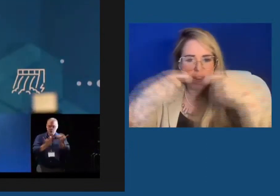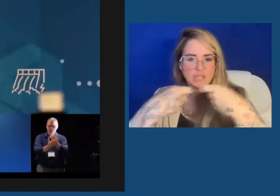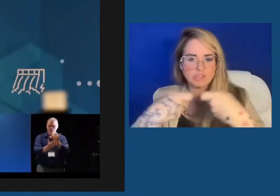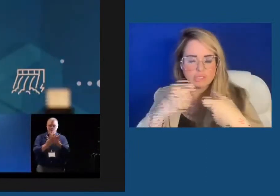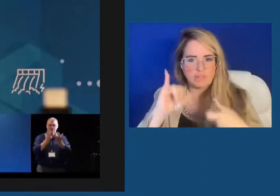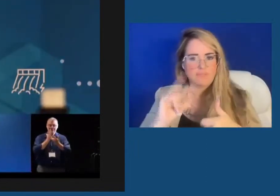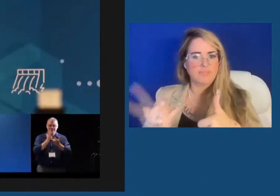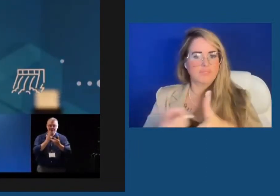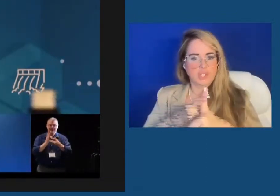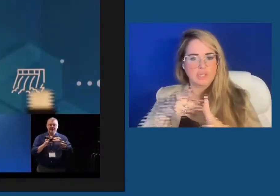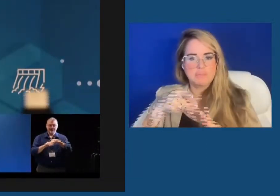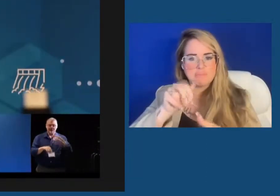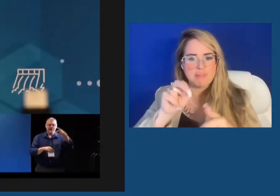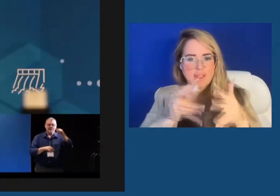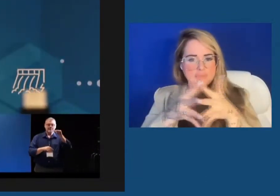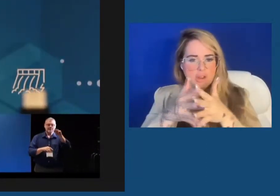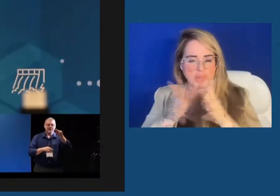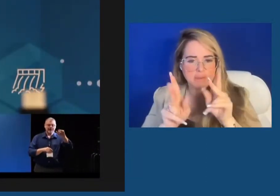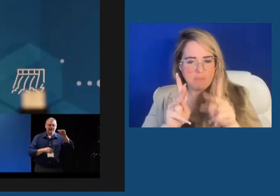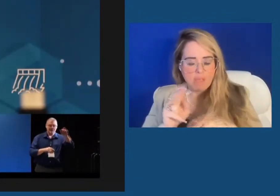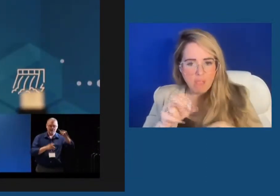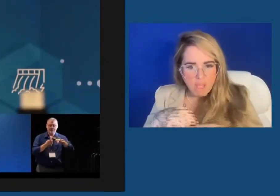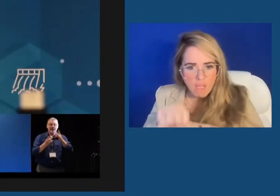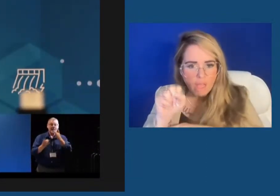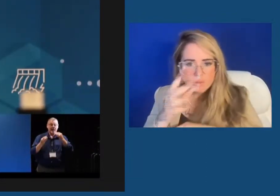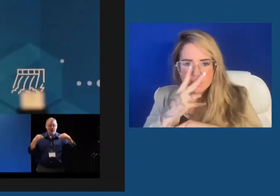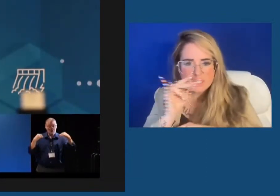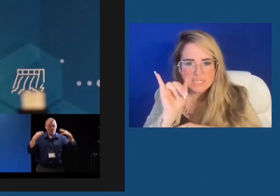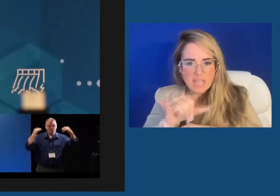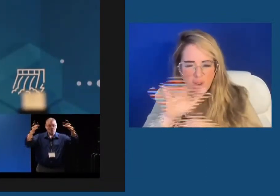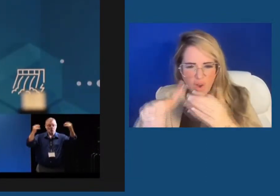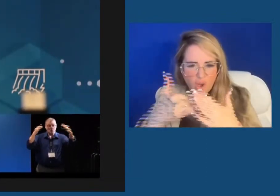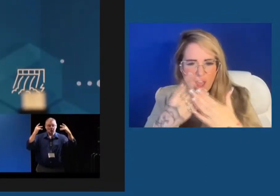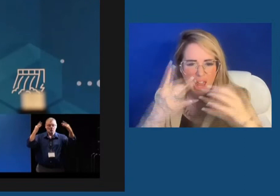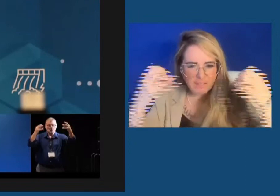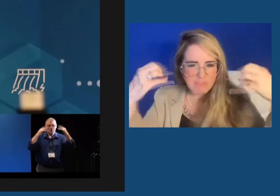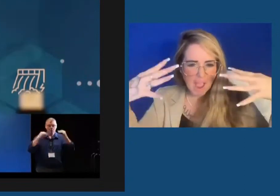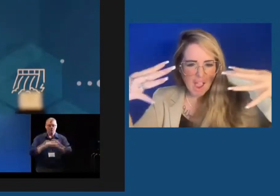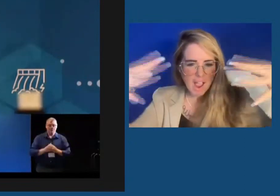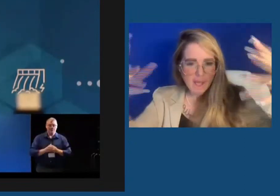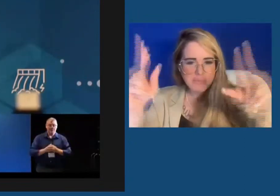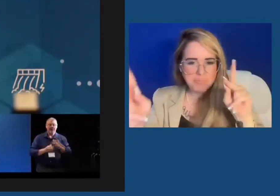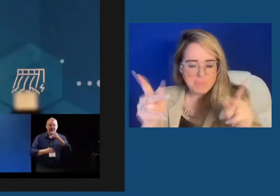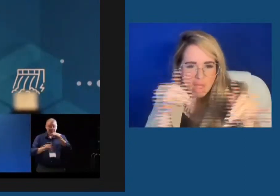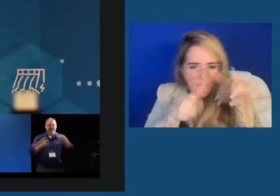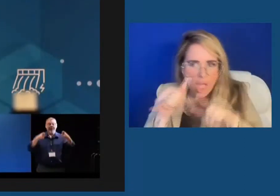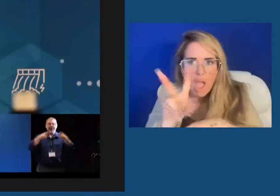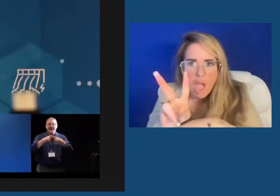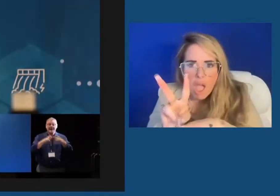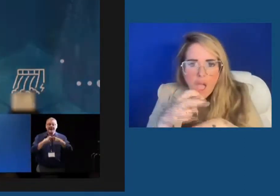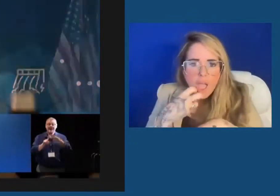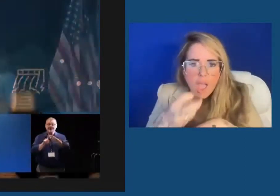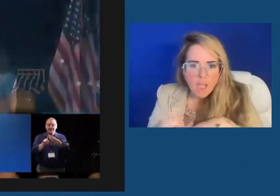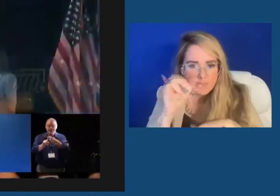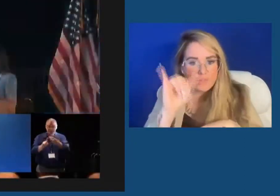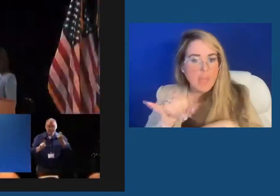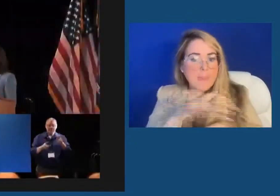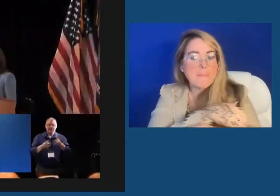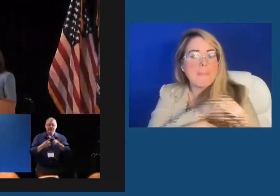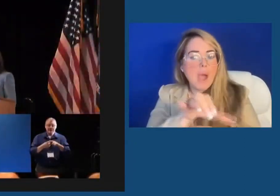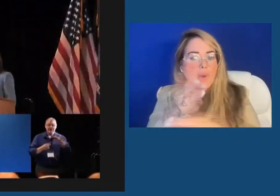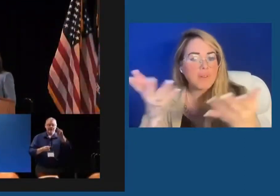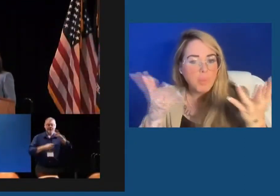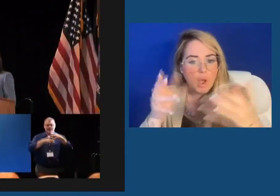Pan American Exhibition. The whole fair was lit up with lights blazing in the night. And it was powered by the power of